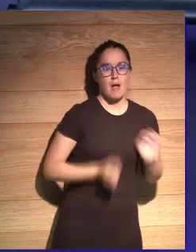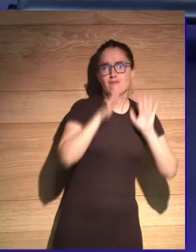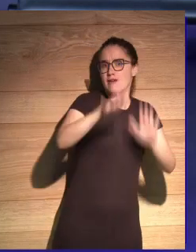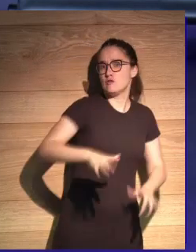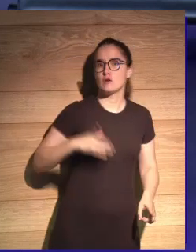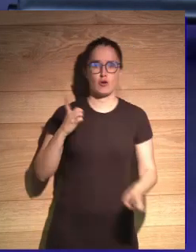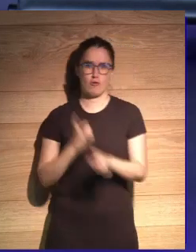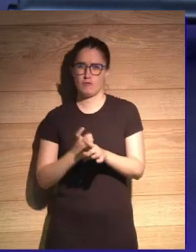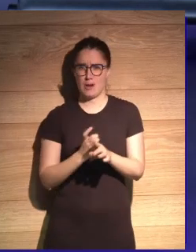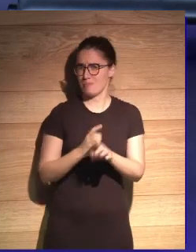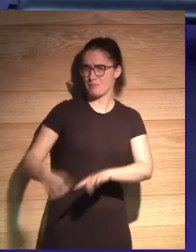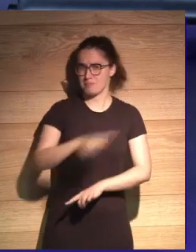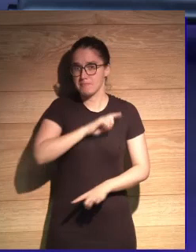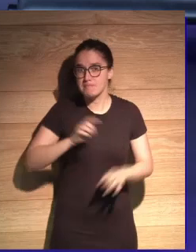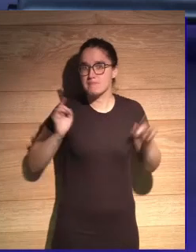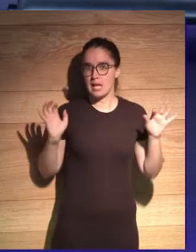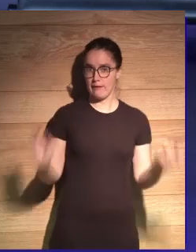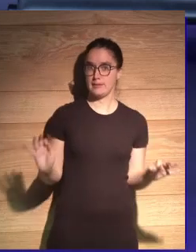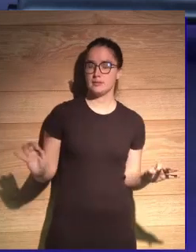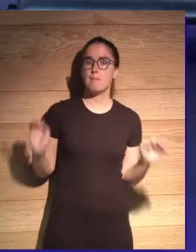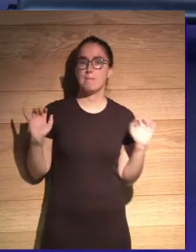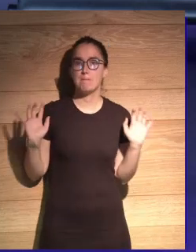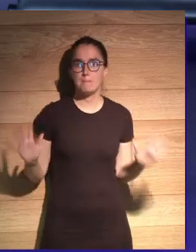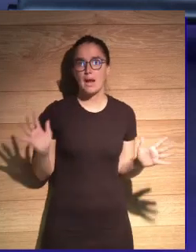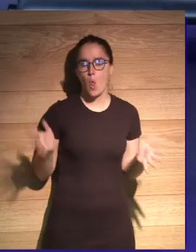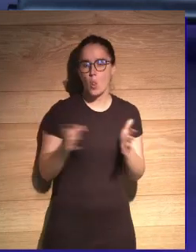Video games trigger